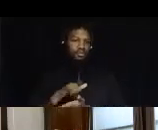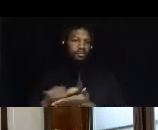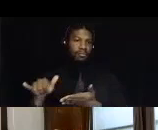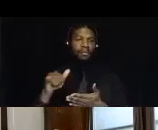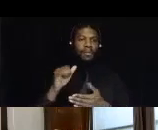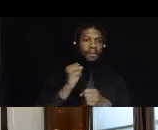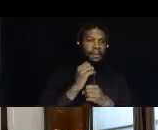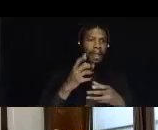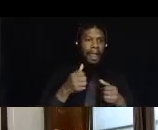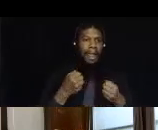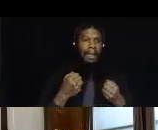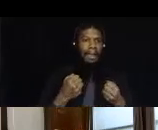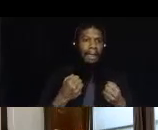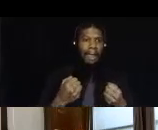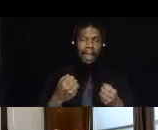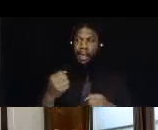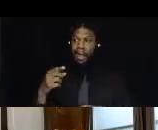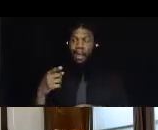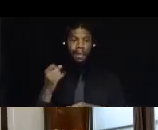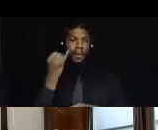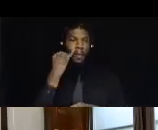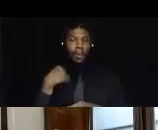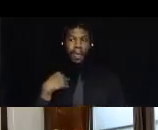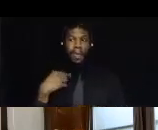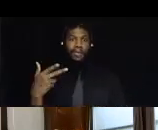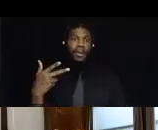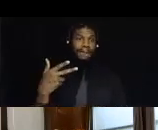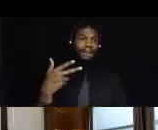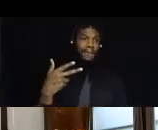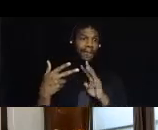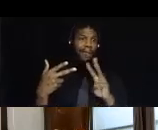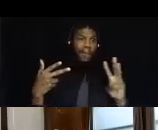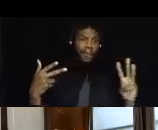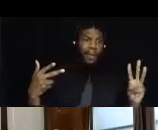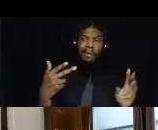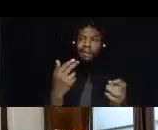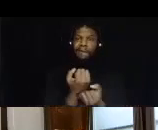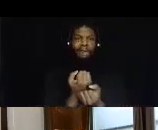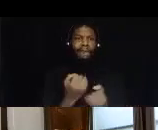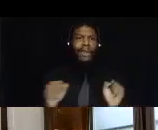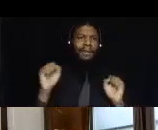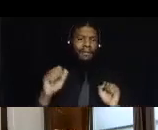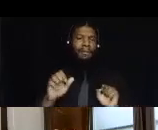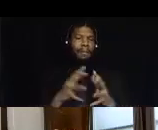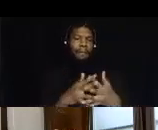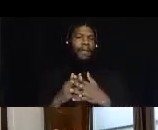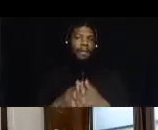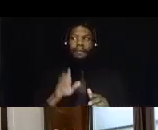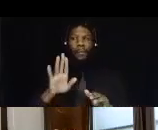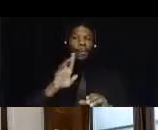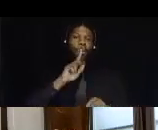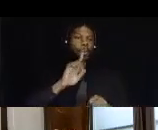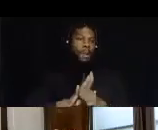freedom to the West, blah, blah, blah, but also my very real fear of the road as a site